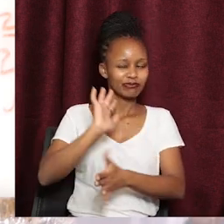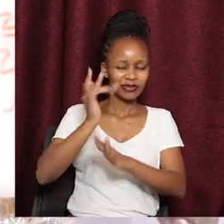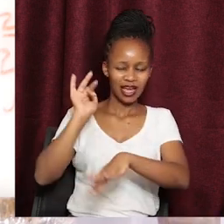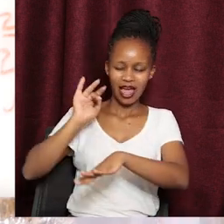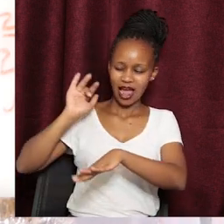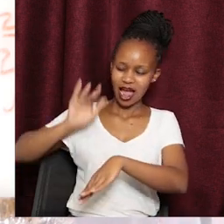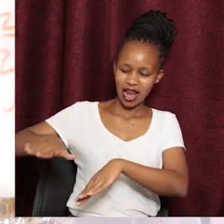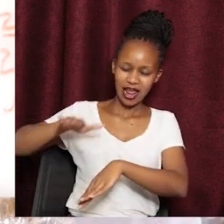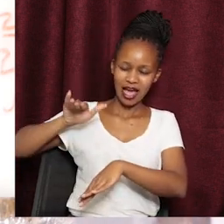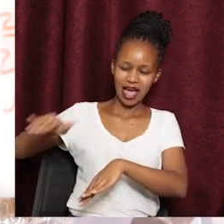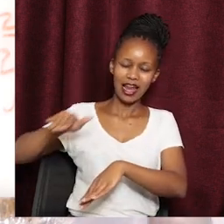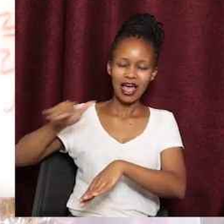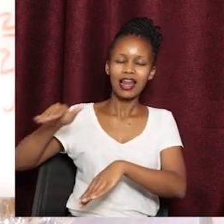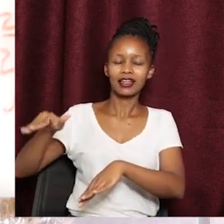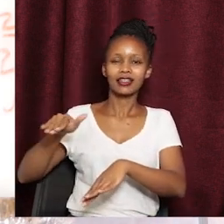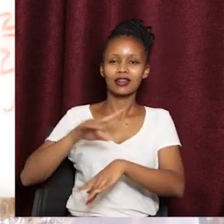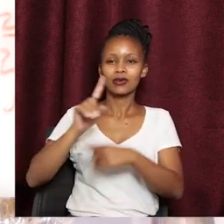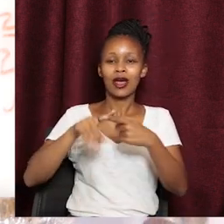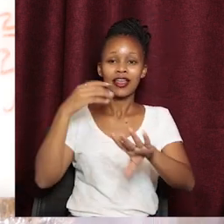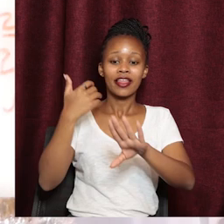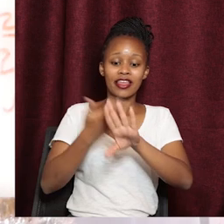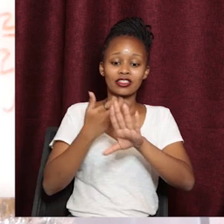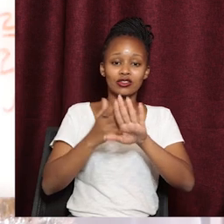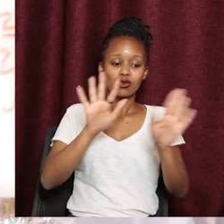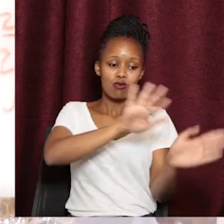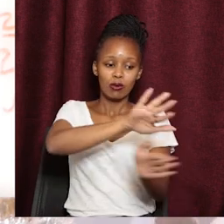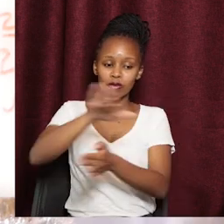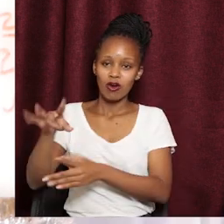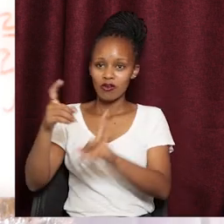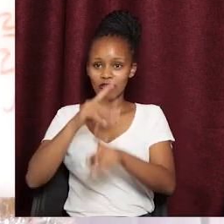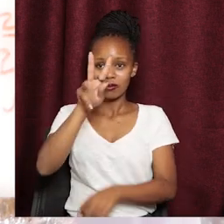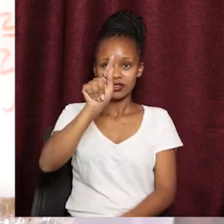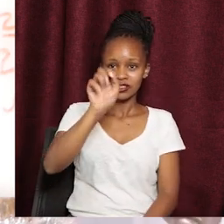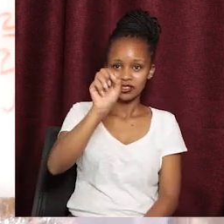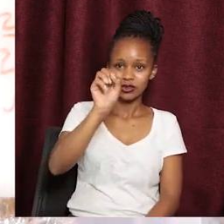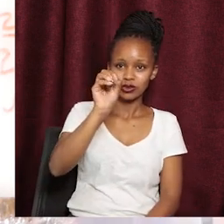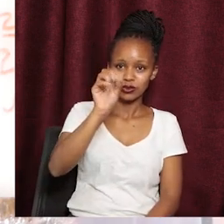and saw that the stone had been taken away from the tomb.